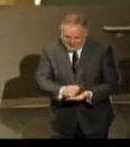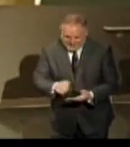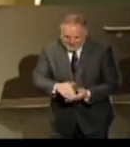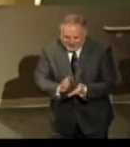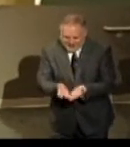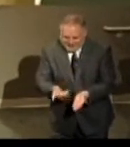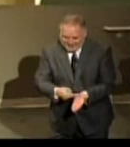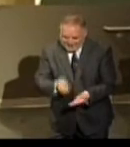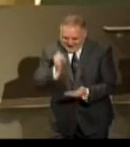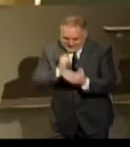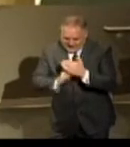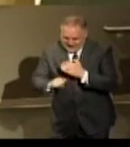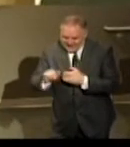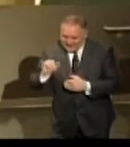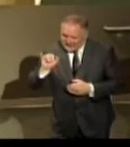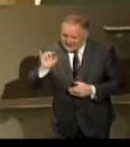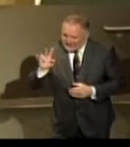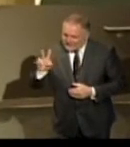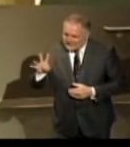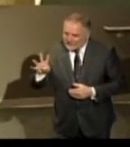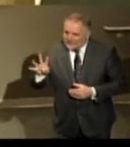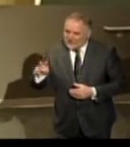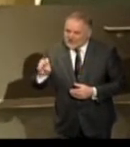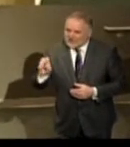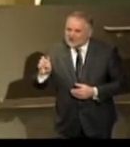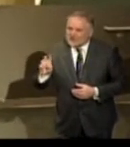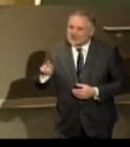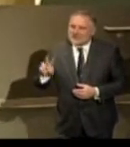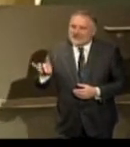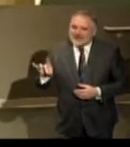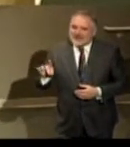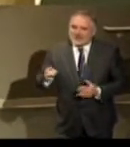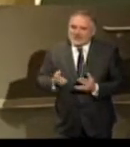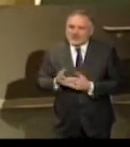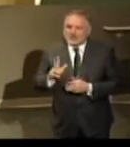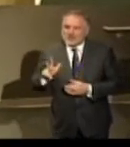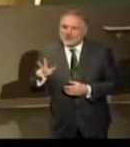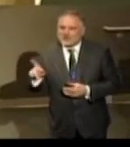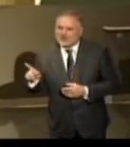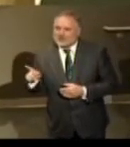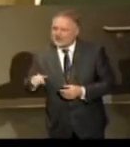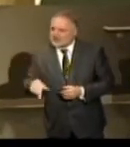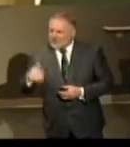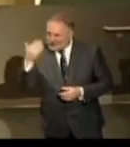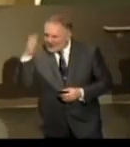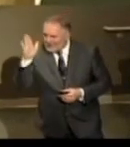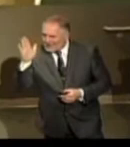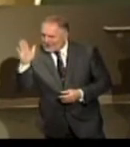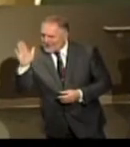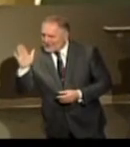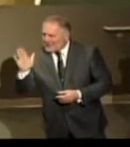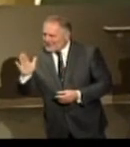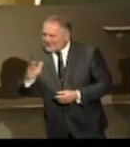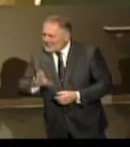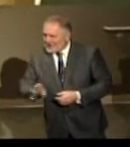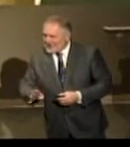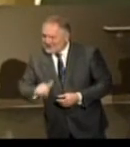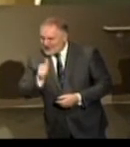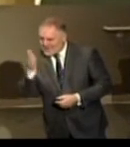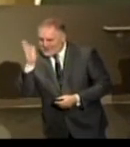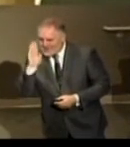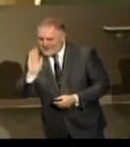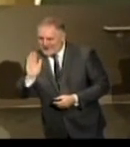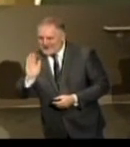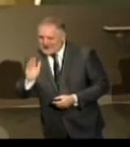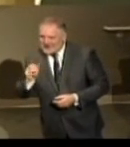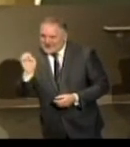Listen to Isaiah 40, 28 through 31. Hast thou not known? Hast thou not heard?